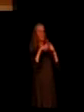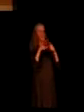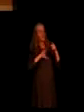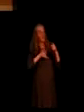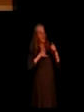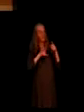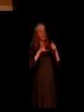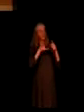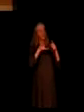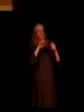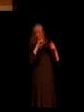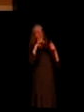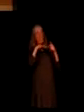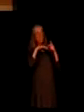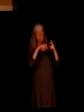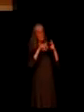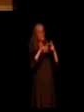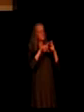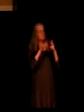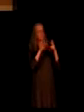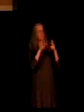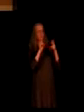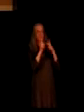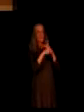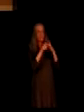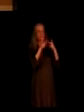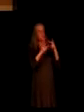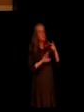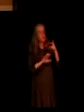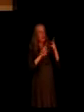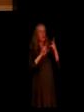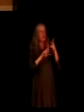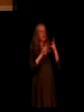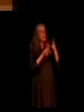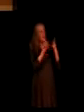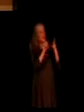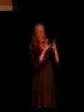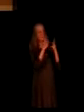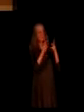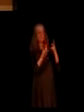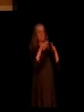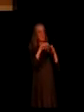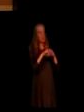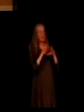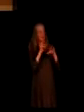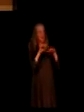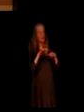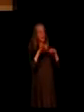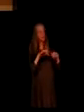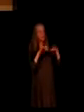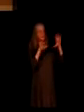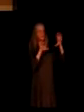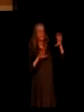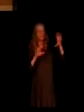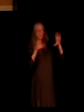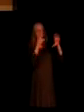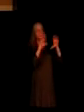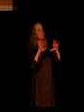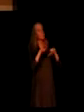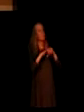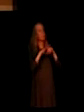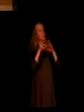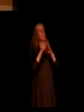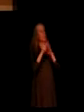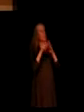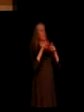chemical pollution, climate change, ocean acidification. All the big topics were on this diagram. And they were